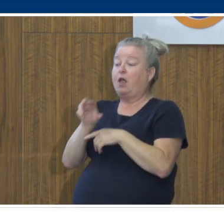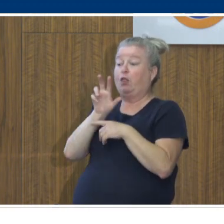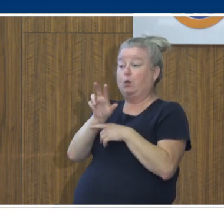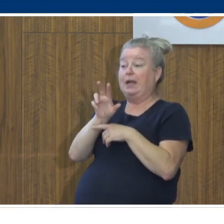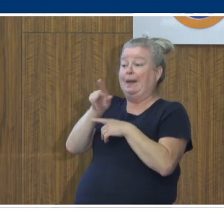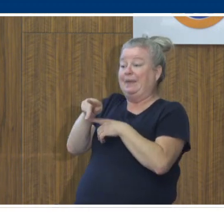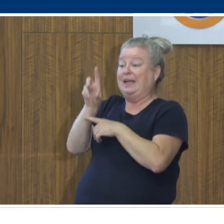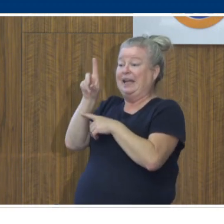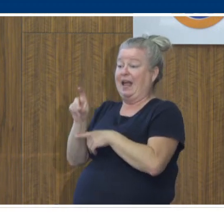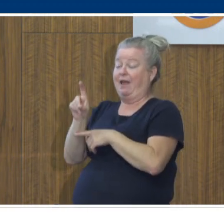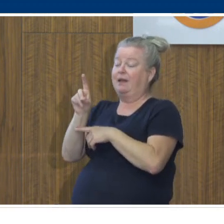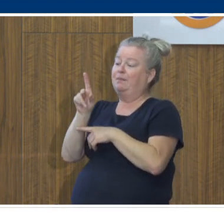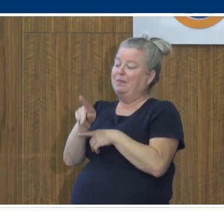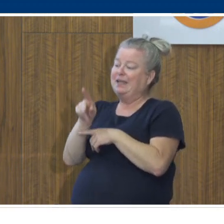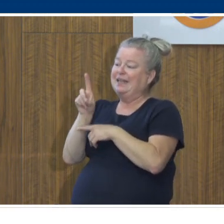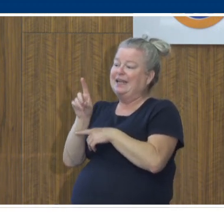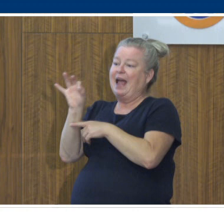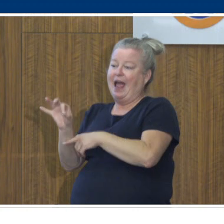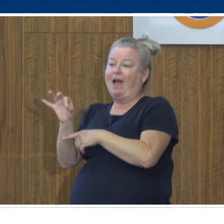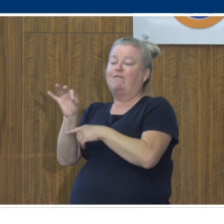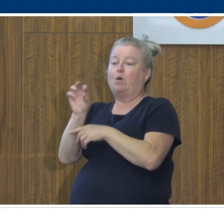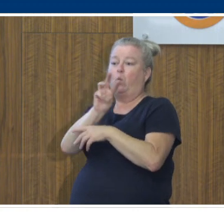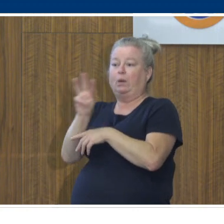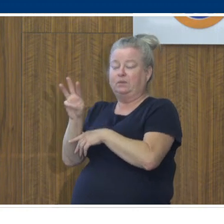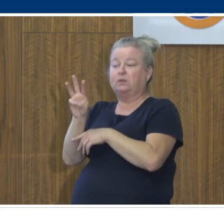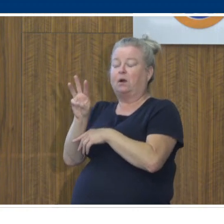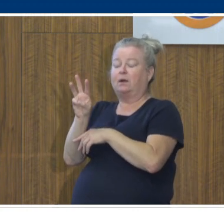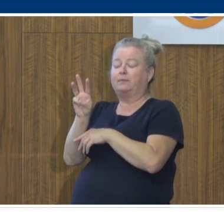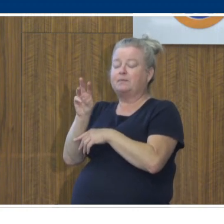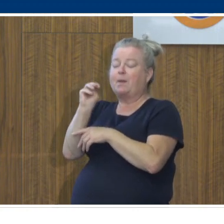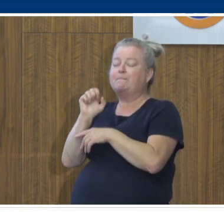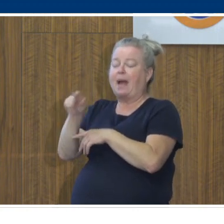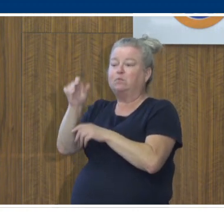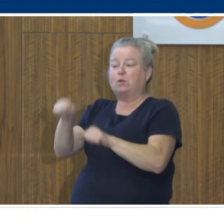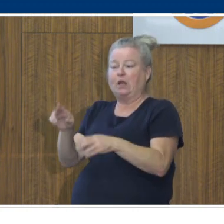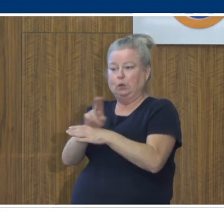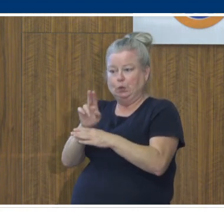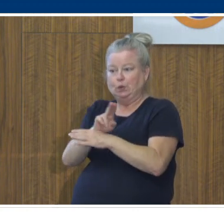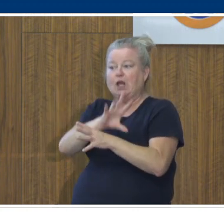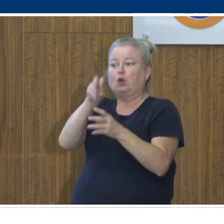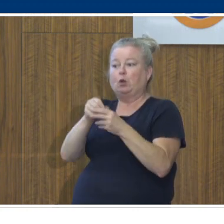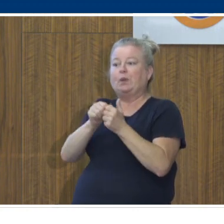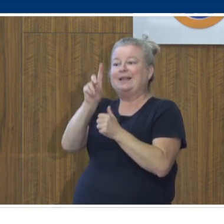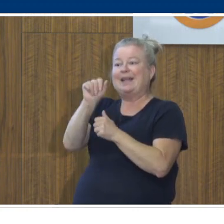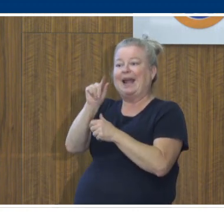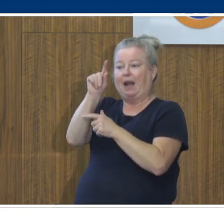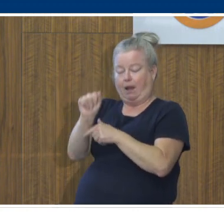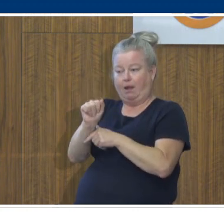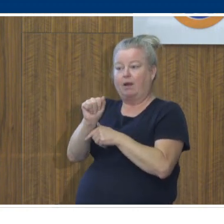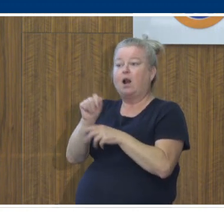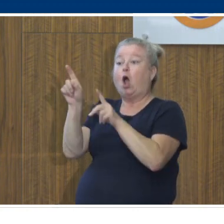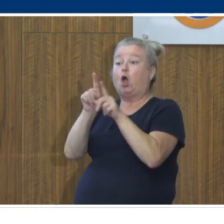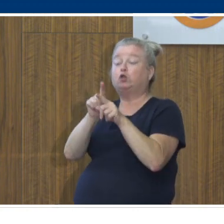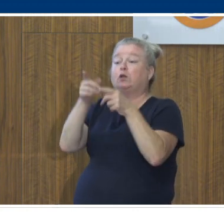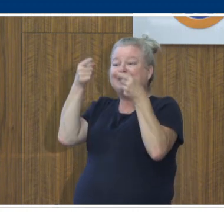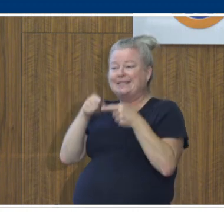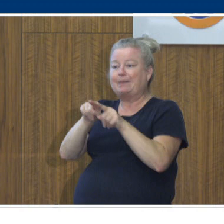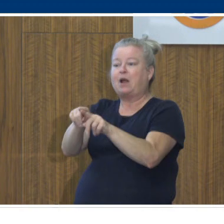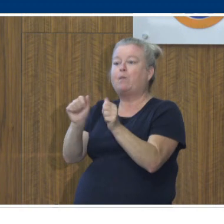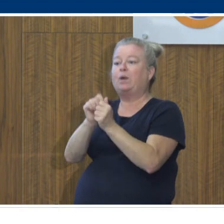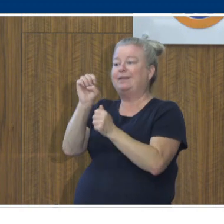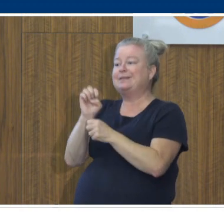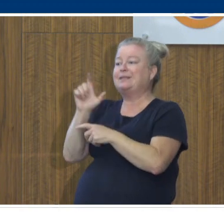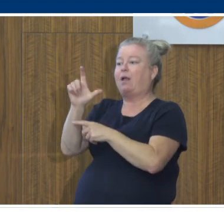used. These have the same census tract IDs that will be included in the data, and these can also be used in tandem with the Excel